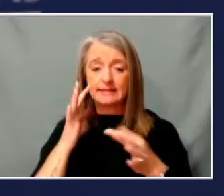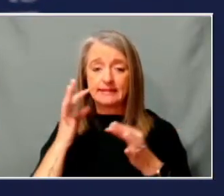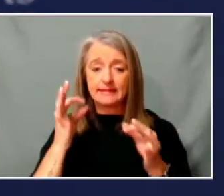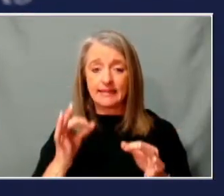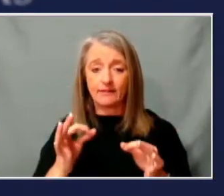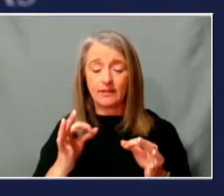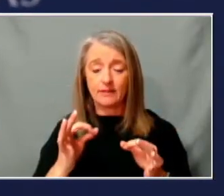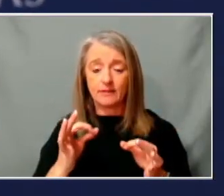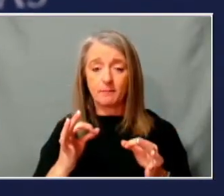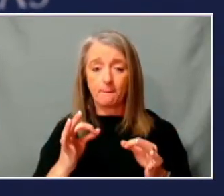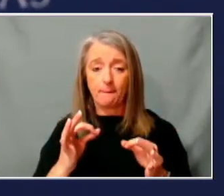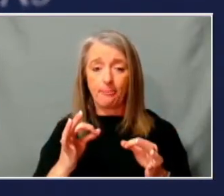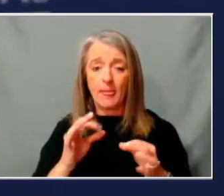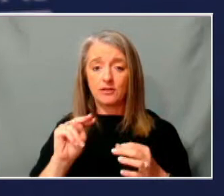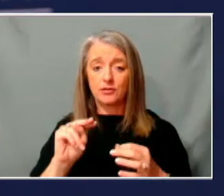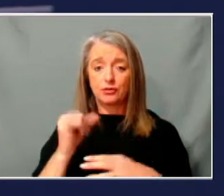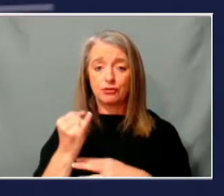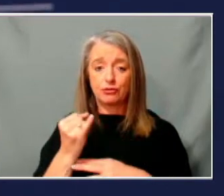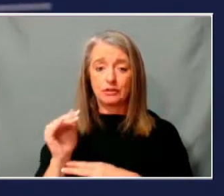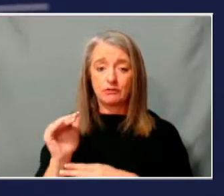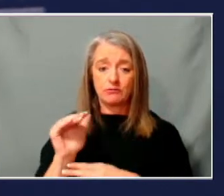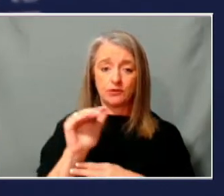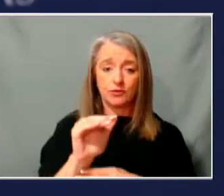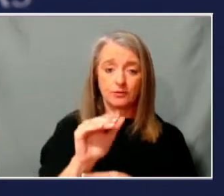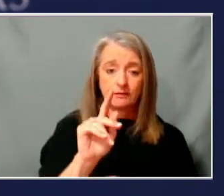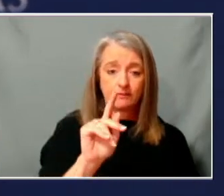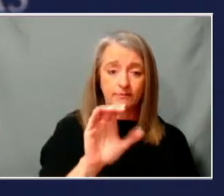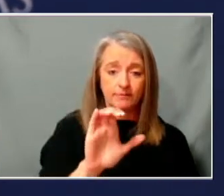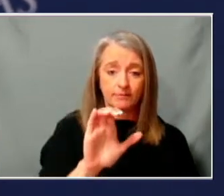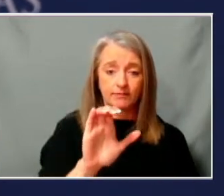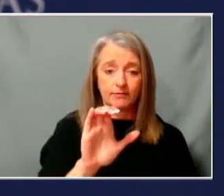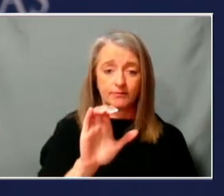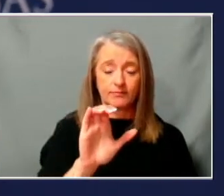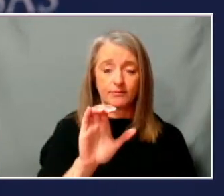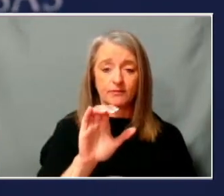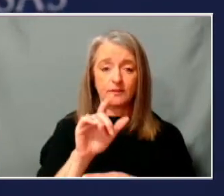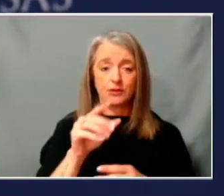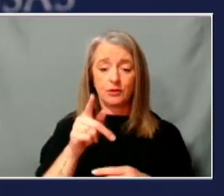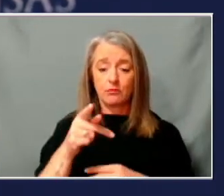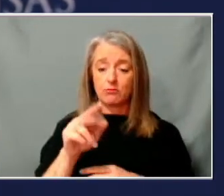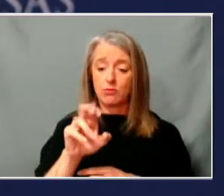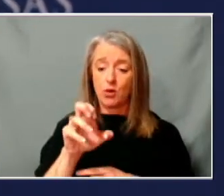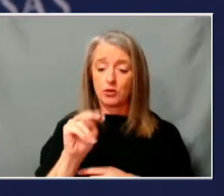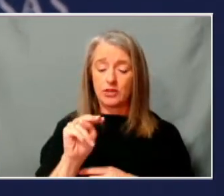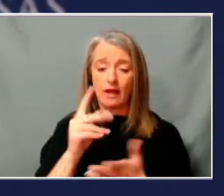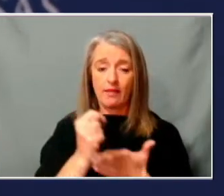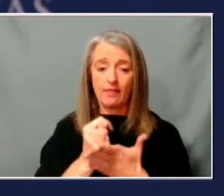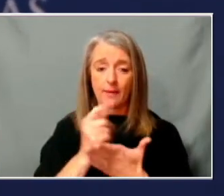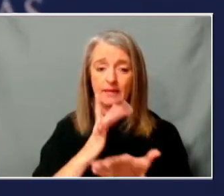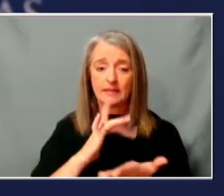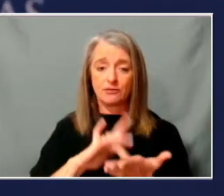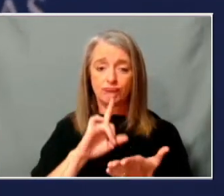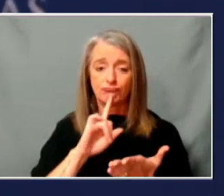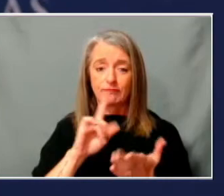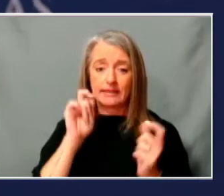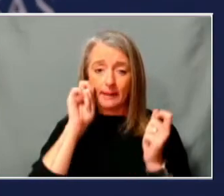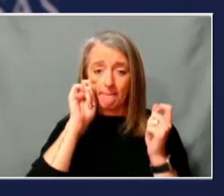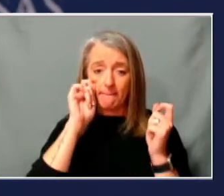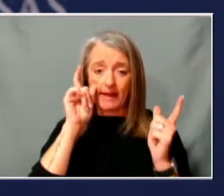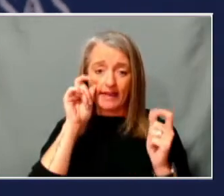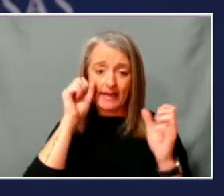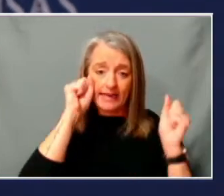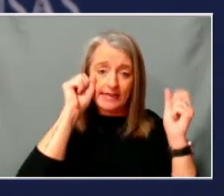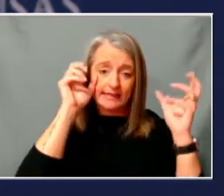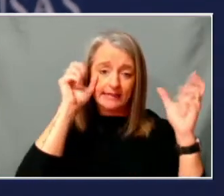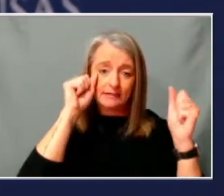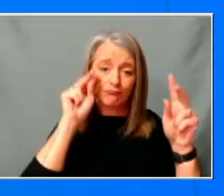coming from New Jersey all the way down to Kansas City, to come down here to the Proton Therapy Center is amazing, and I'm looking